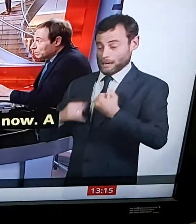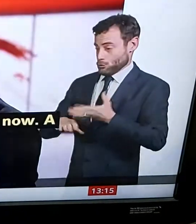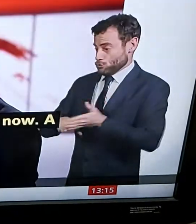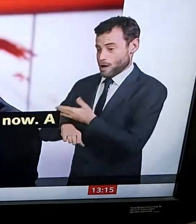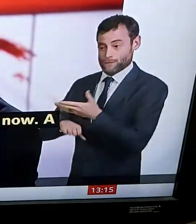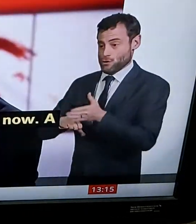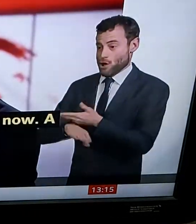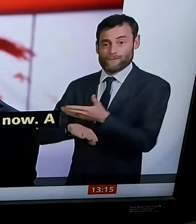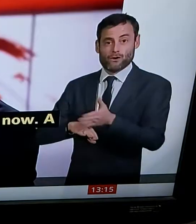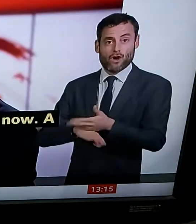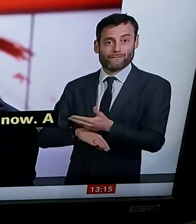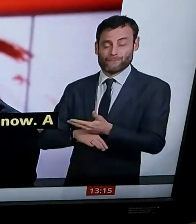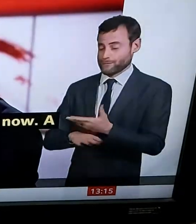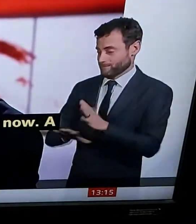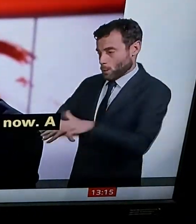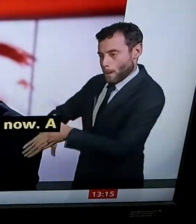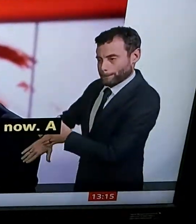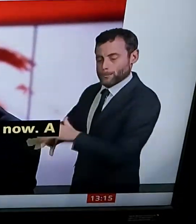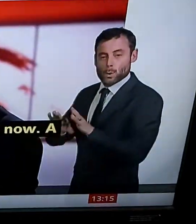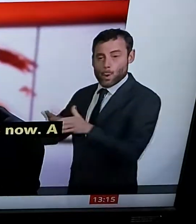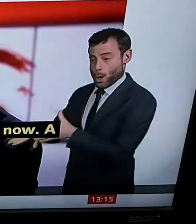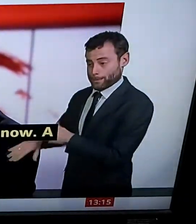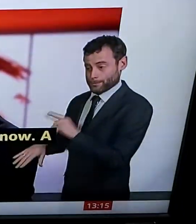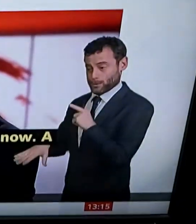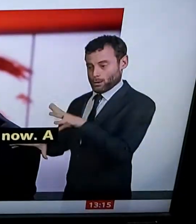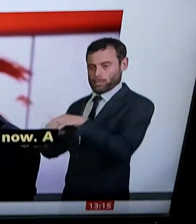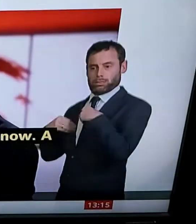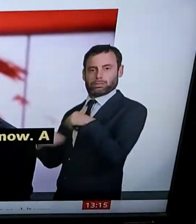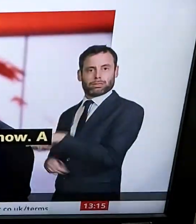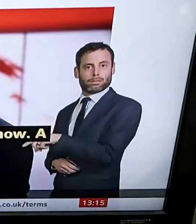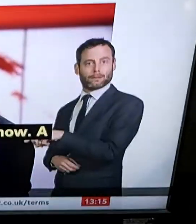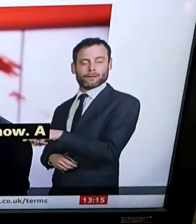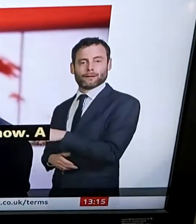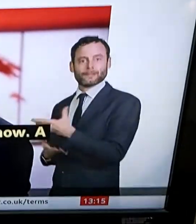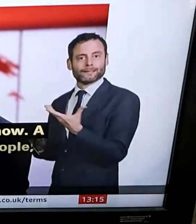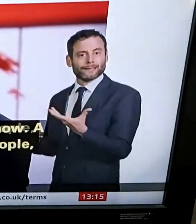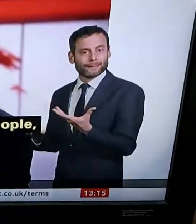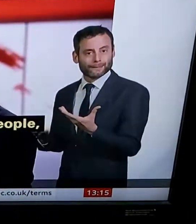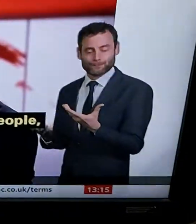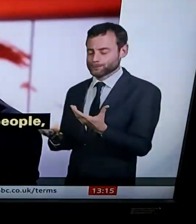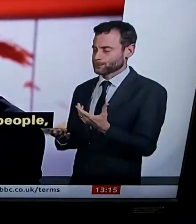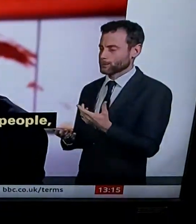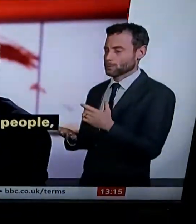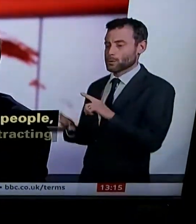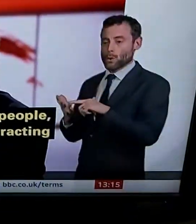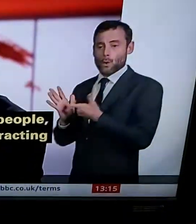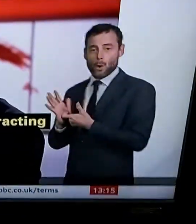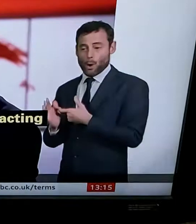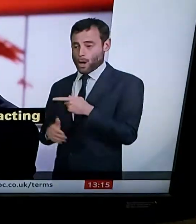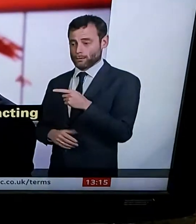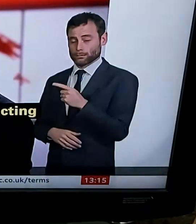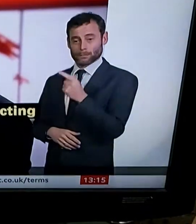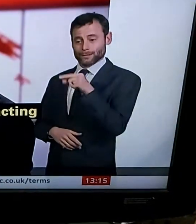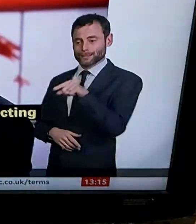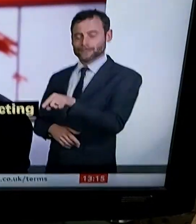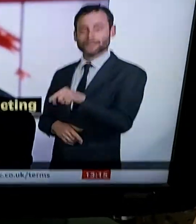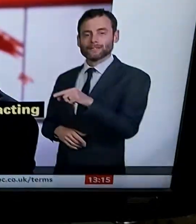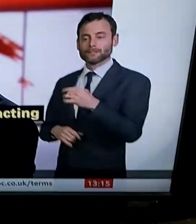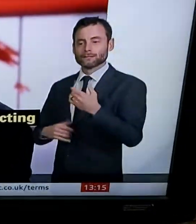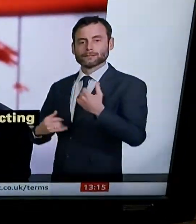because people, staff themselves are contracting the virus, or they are in vulnerable groups and have